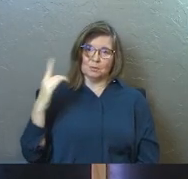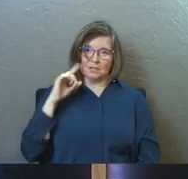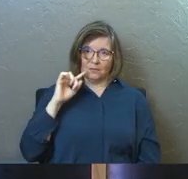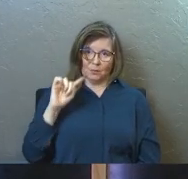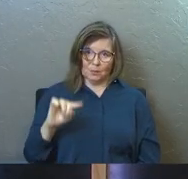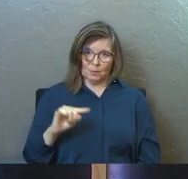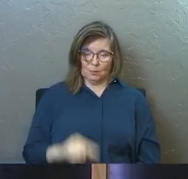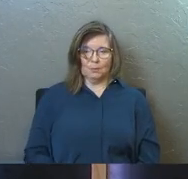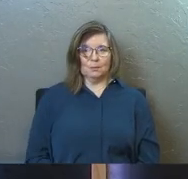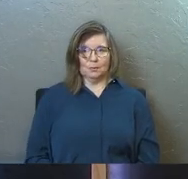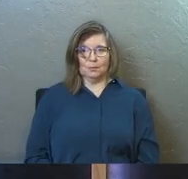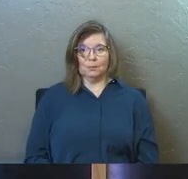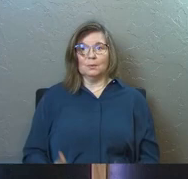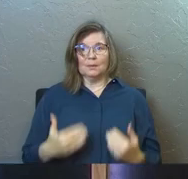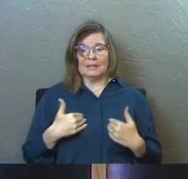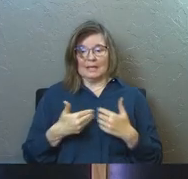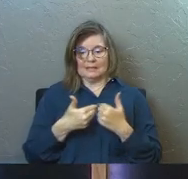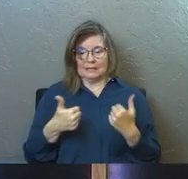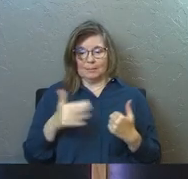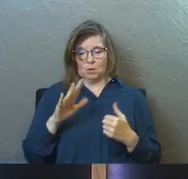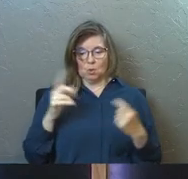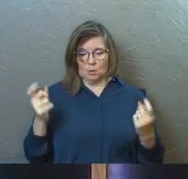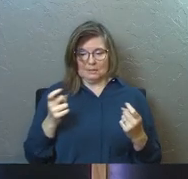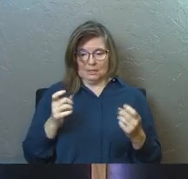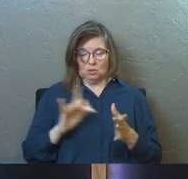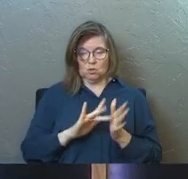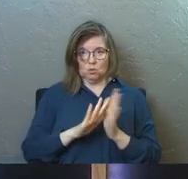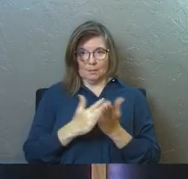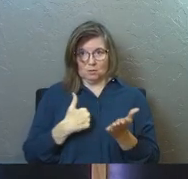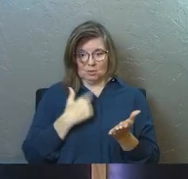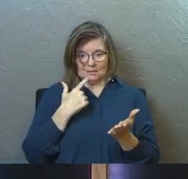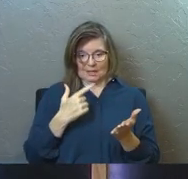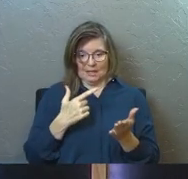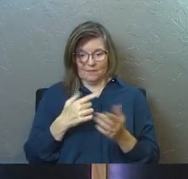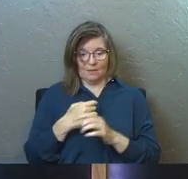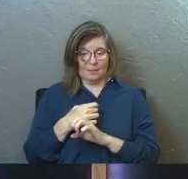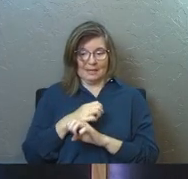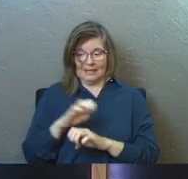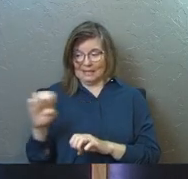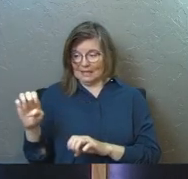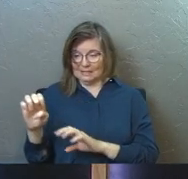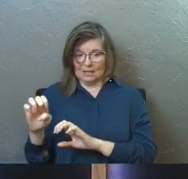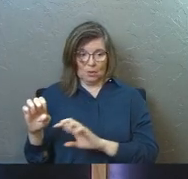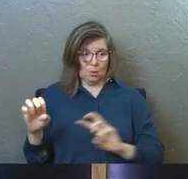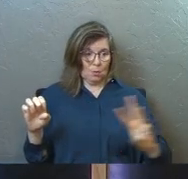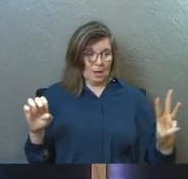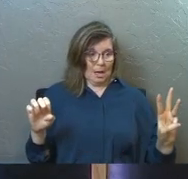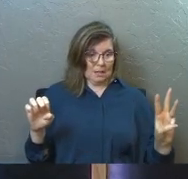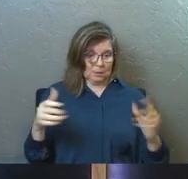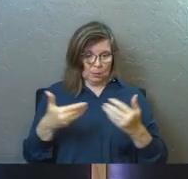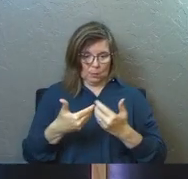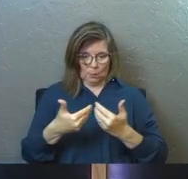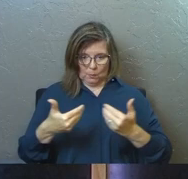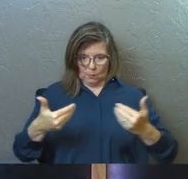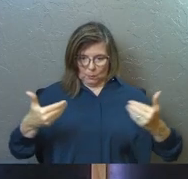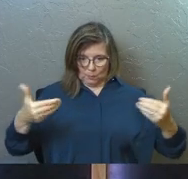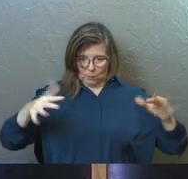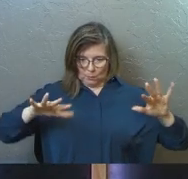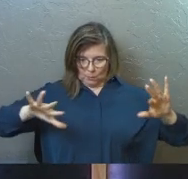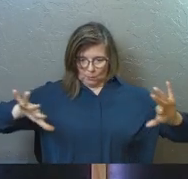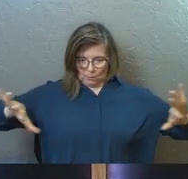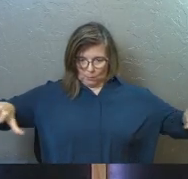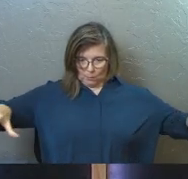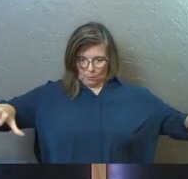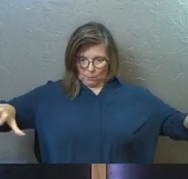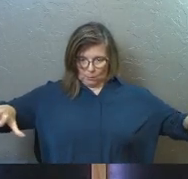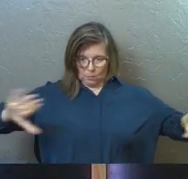you. He has separated your sins, the scripture says, as far as the east is from the west. Everything that you have ever